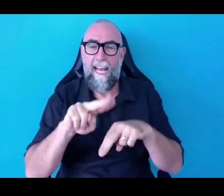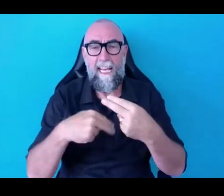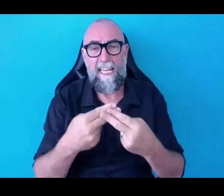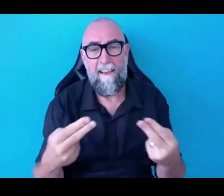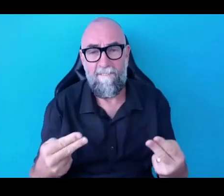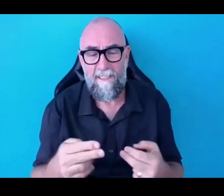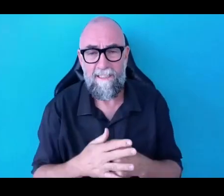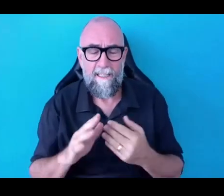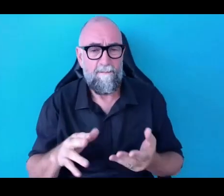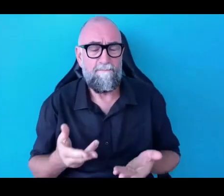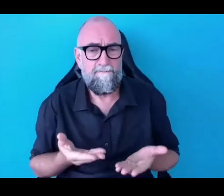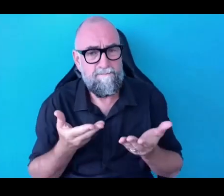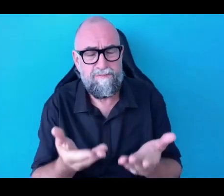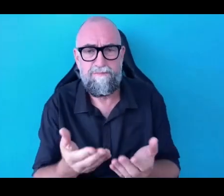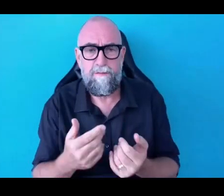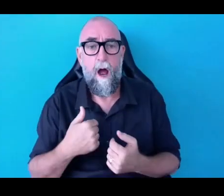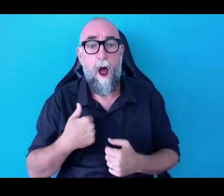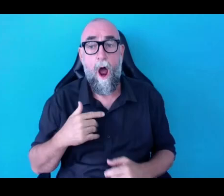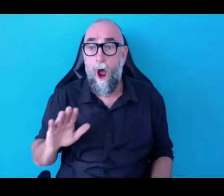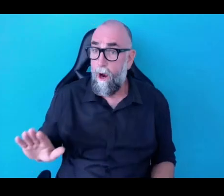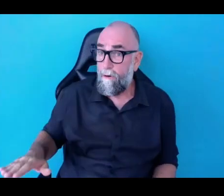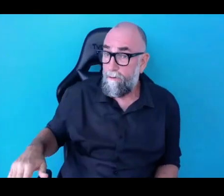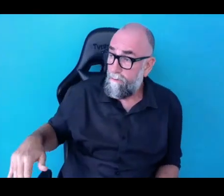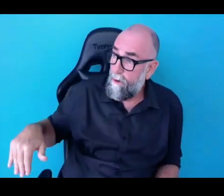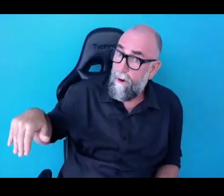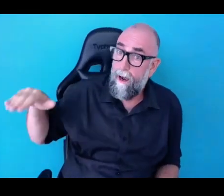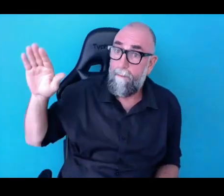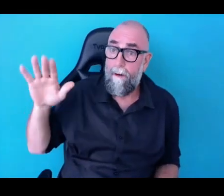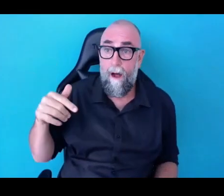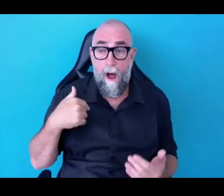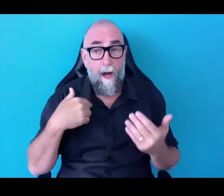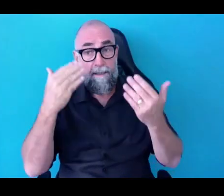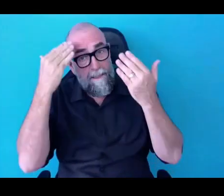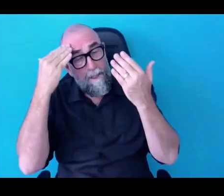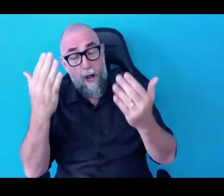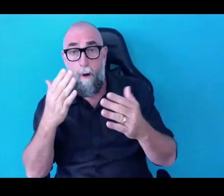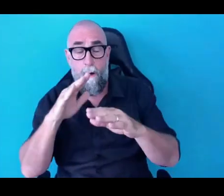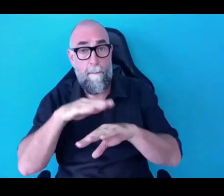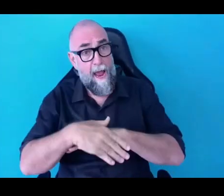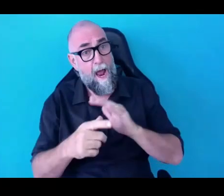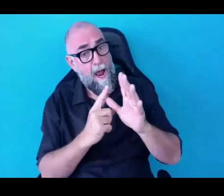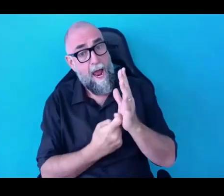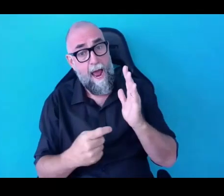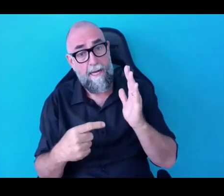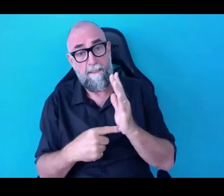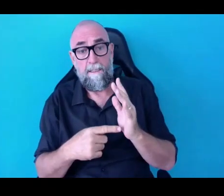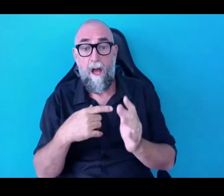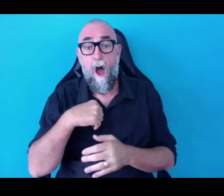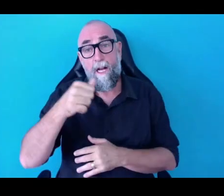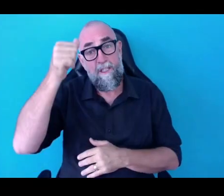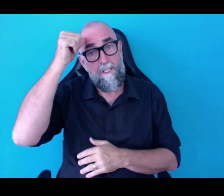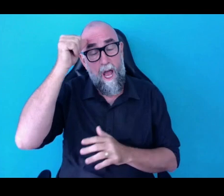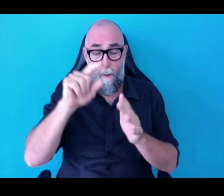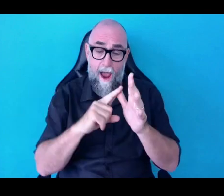When I was growing up, I didn't know anything about art other than the very limited idea of art being a really pretty or